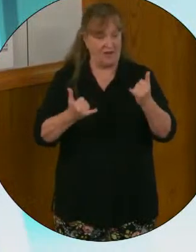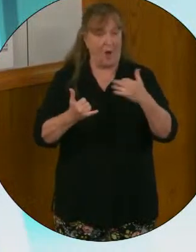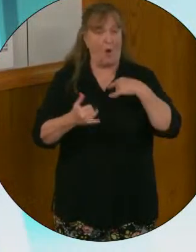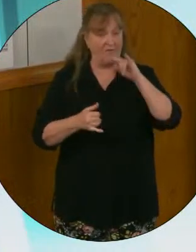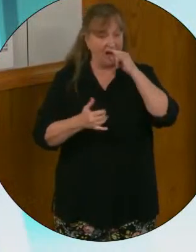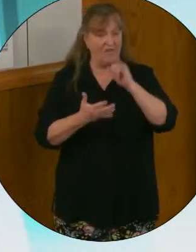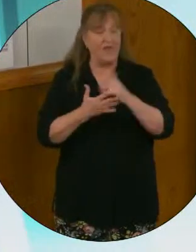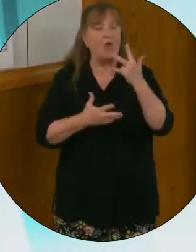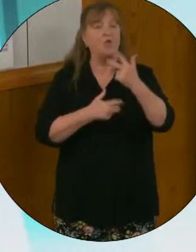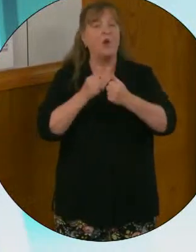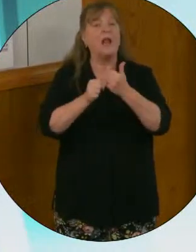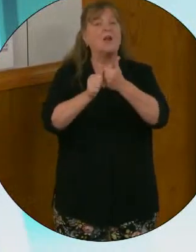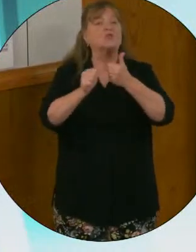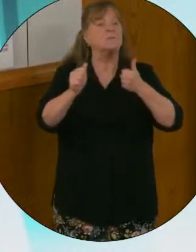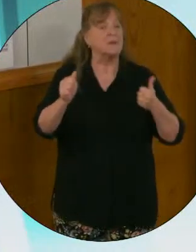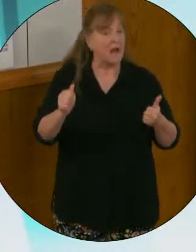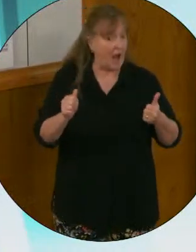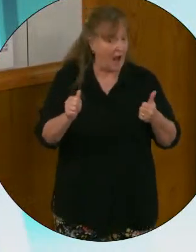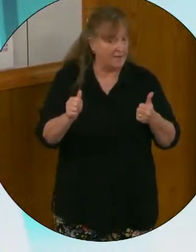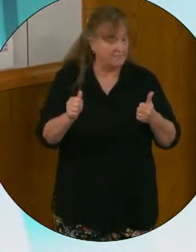have a kid that's 3 years behind.